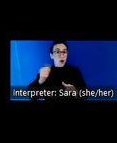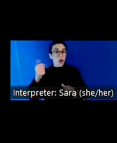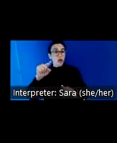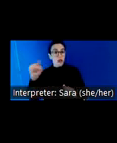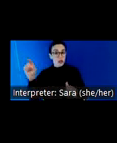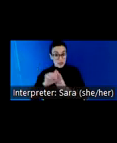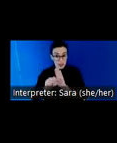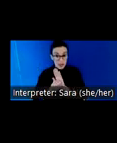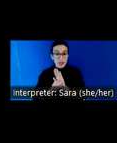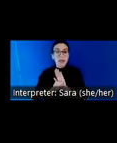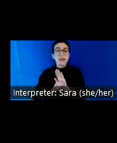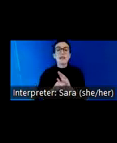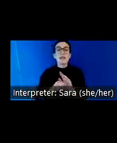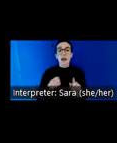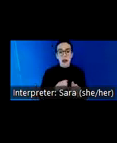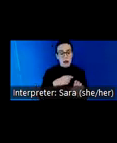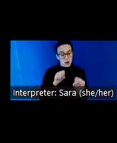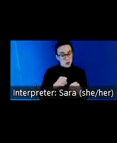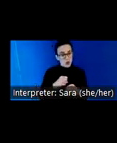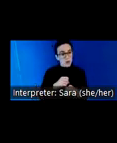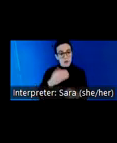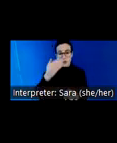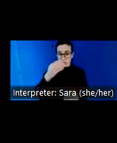that we will be doing everything we can to make sure that continues.